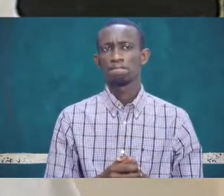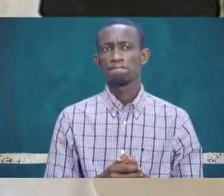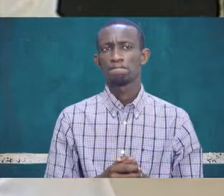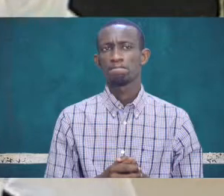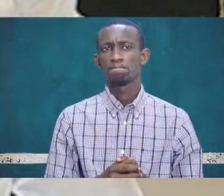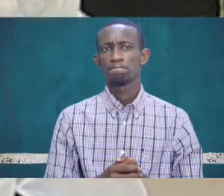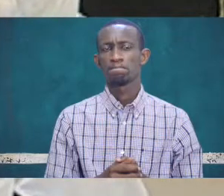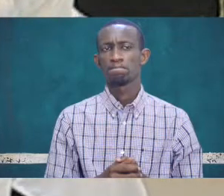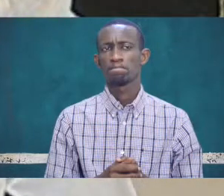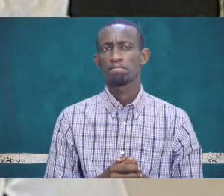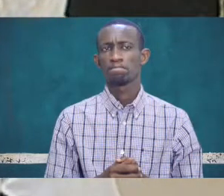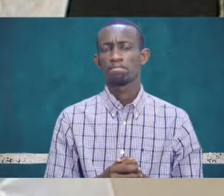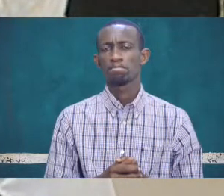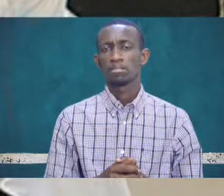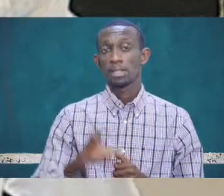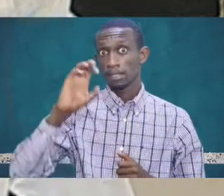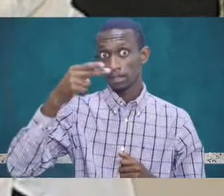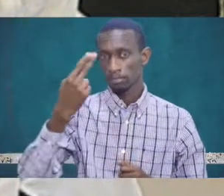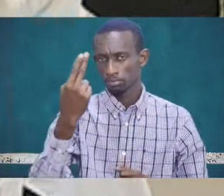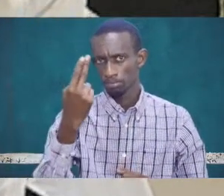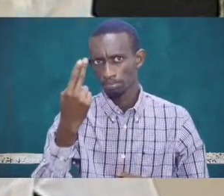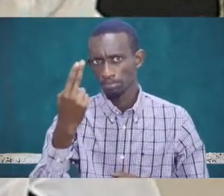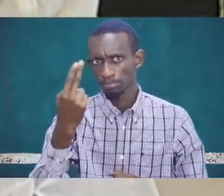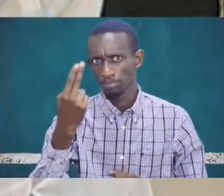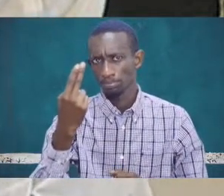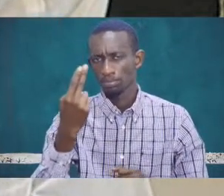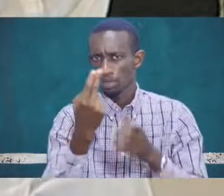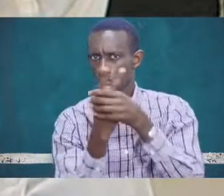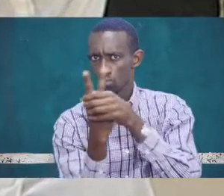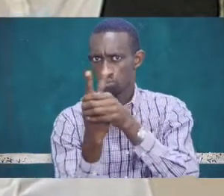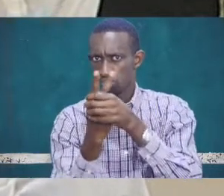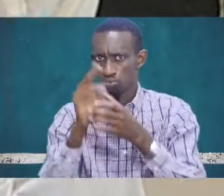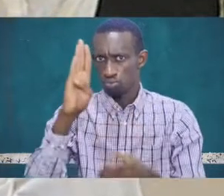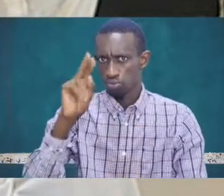this one will produce CH2 double bond,